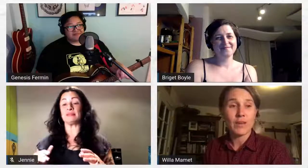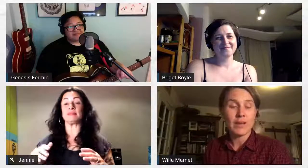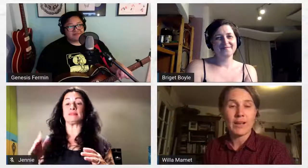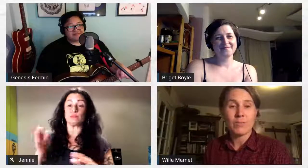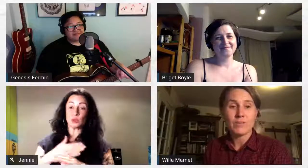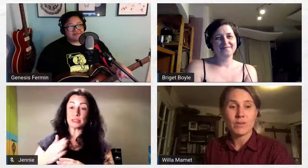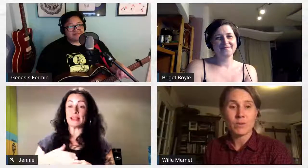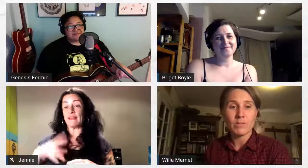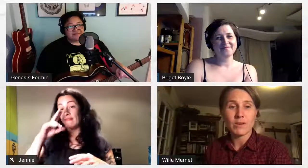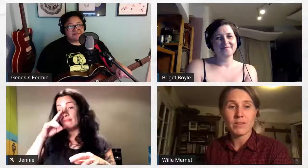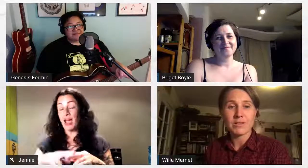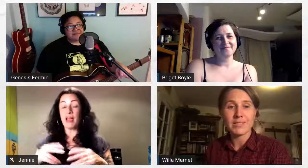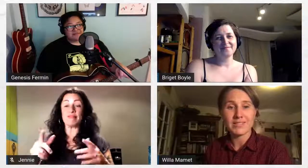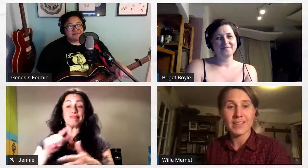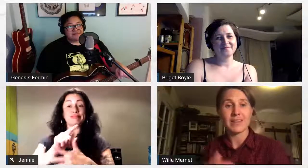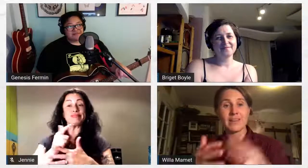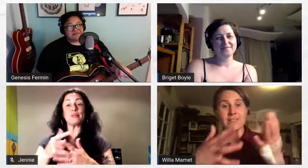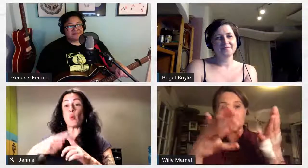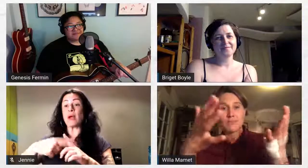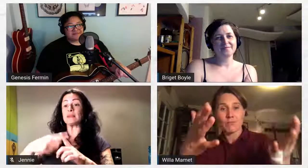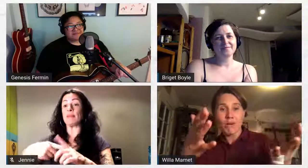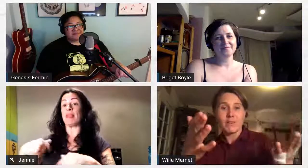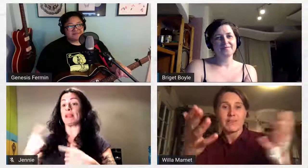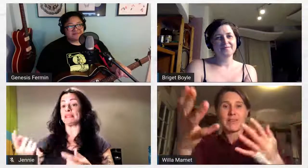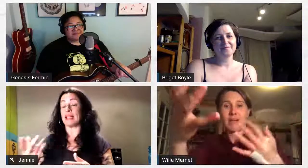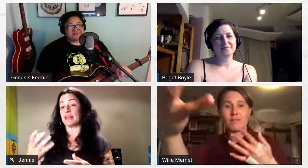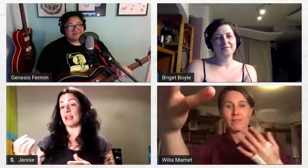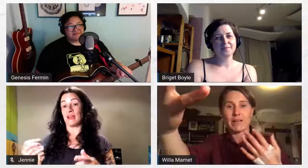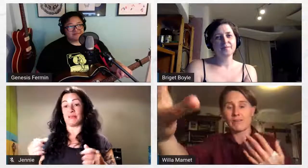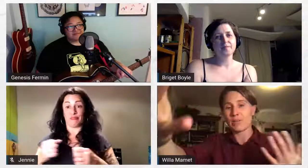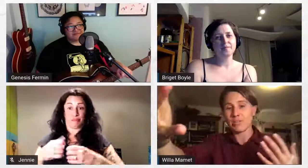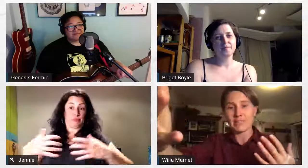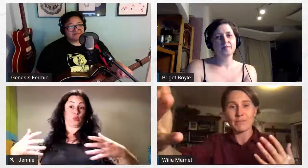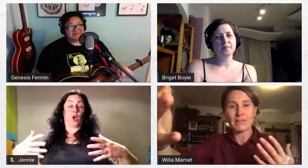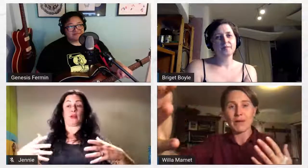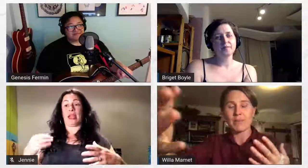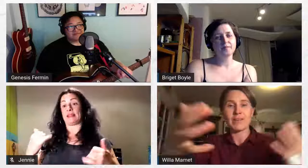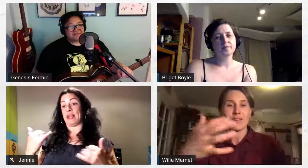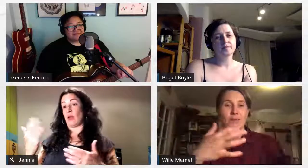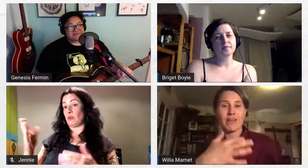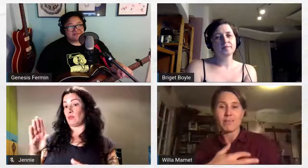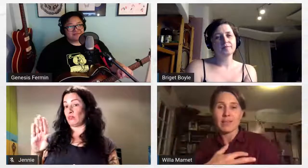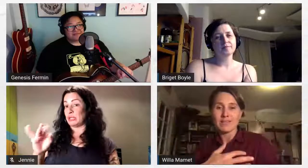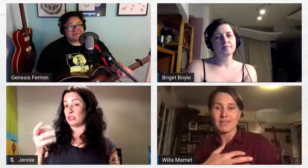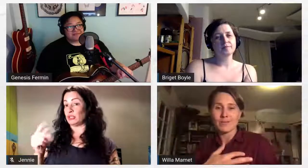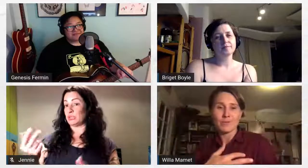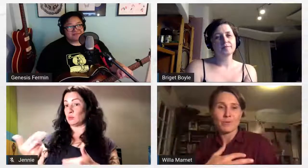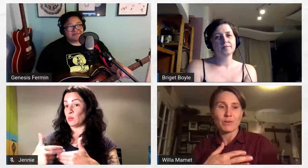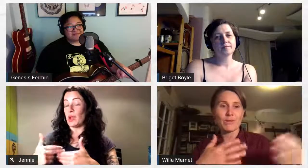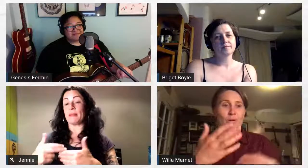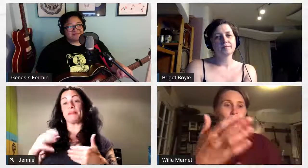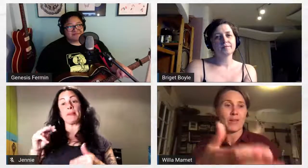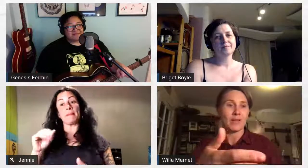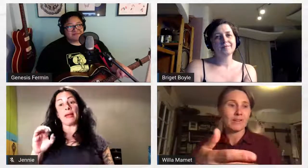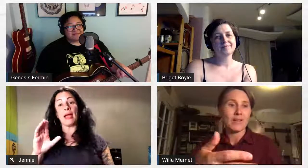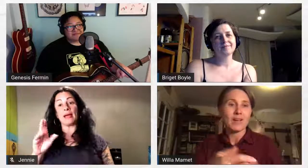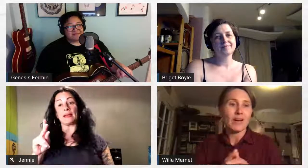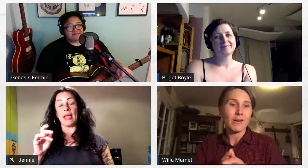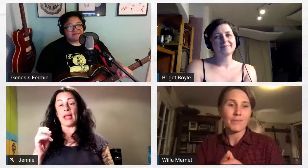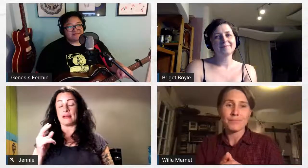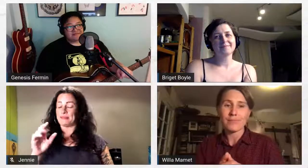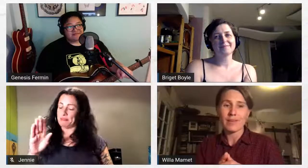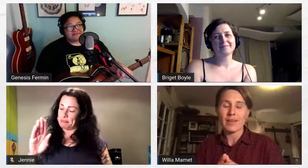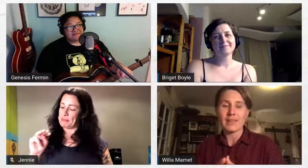much fun. And we've done one a month since then, and it's grown. And Bridget stepped in that week, and now we have Mackenzie, who's at work at the moment, and